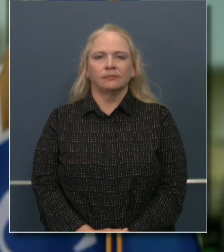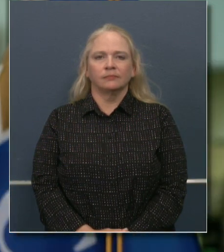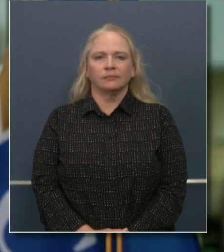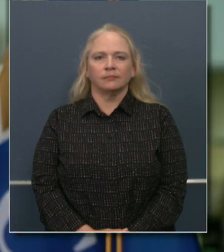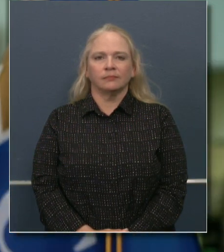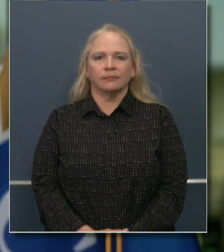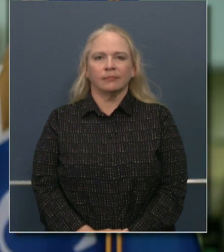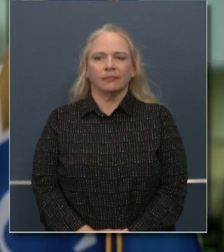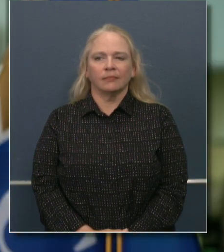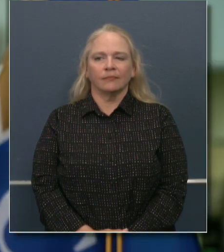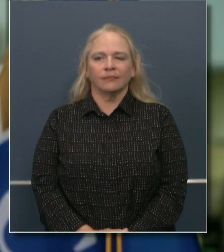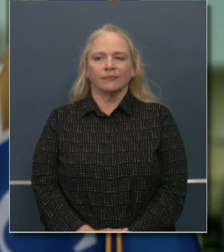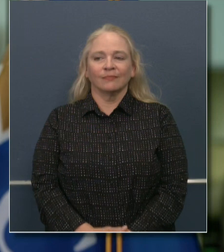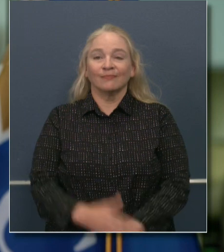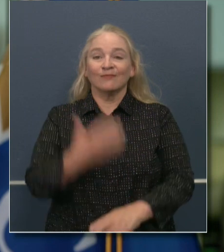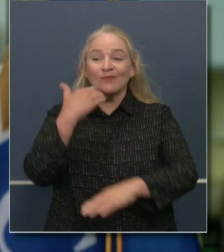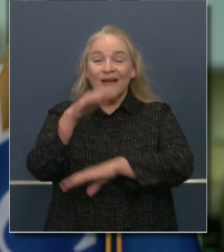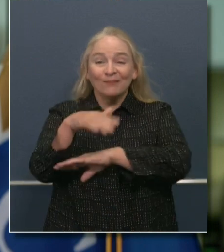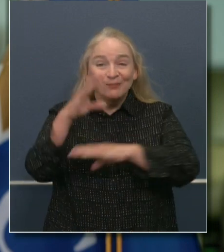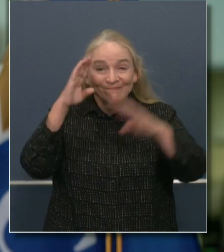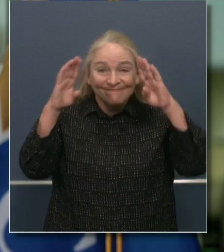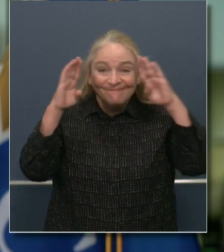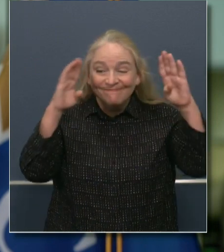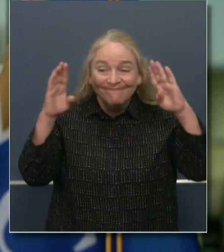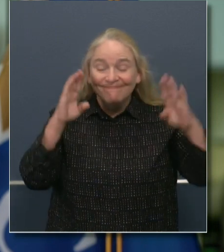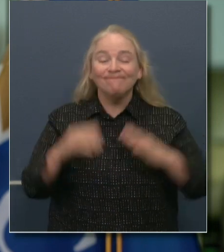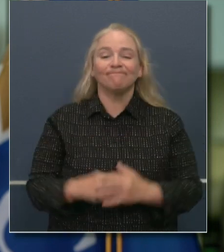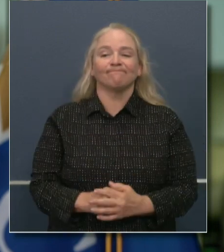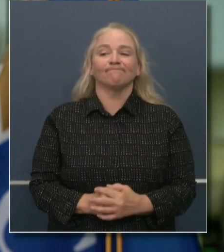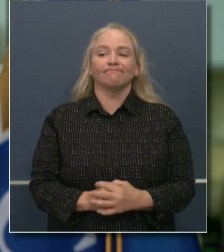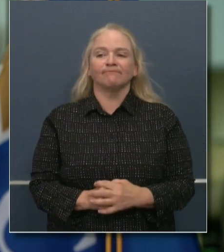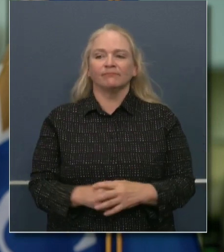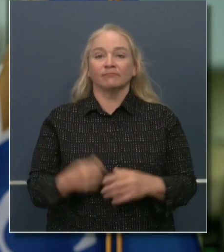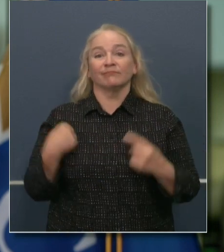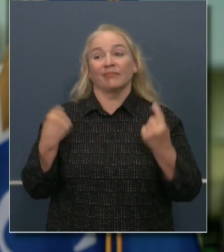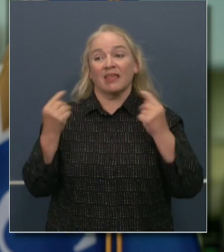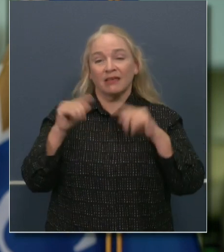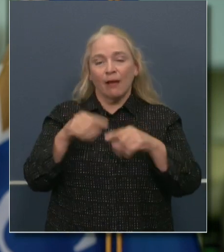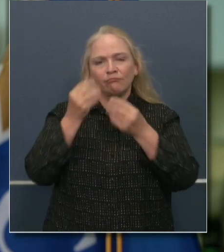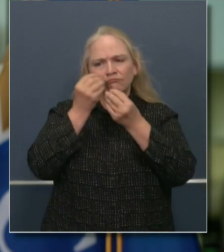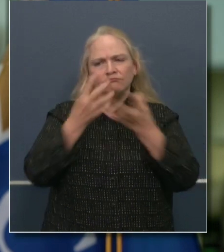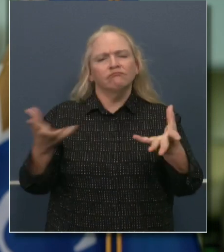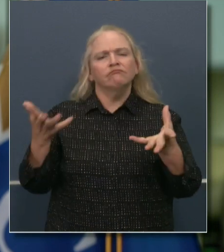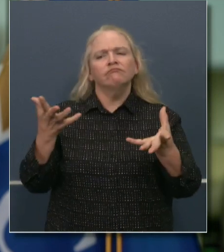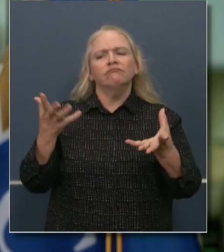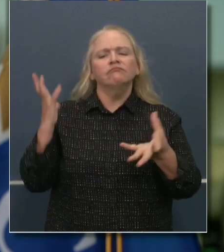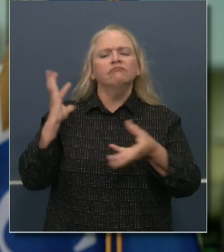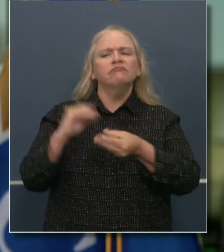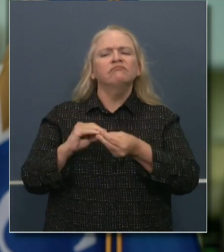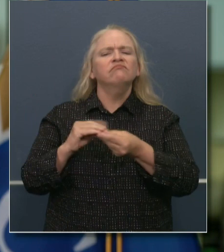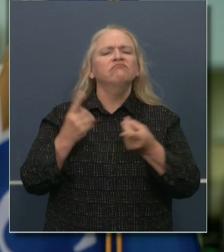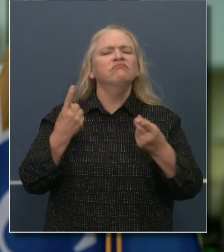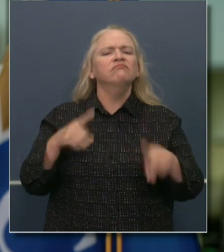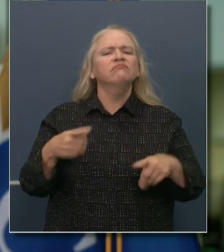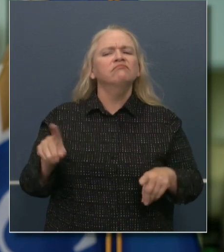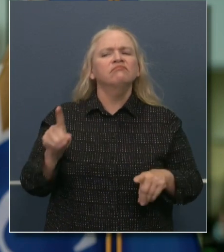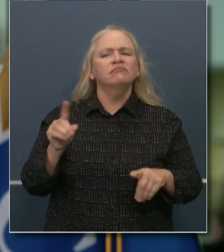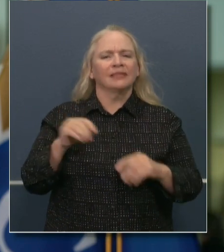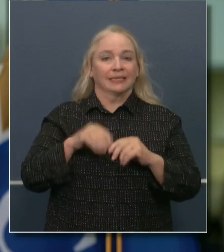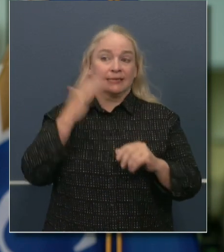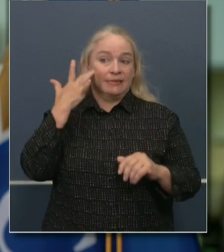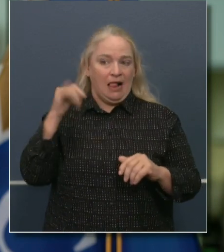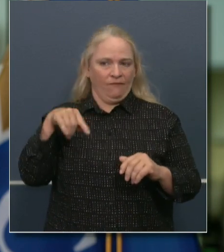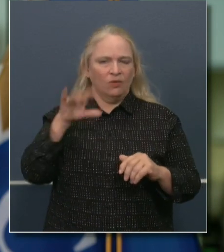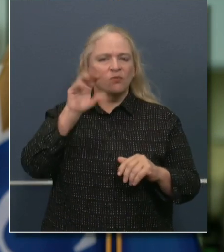Right. Good afternoon, everybody. I wanted to update you on where we are in terms of California's COVID-19